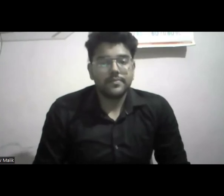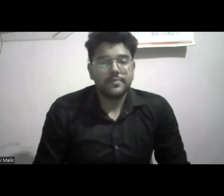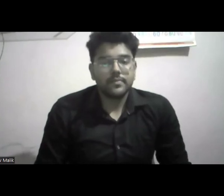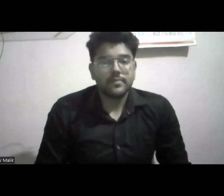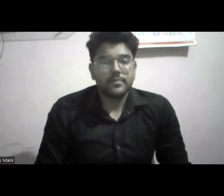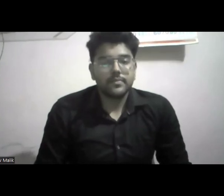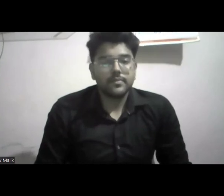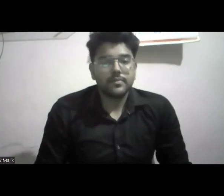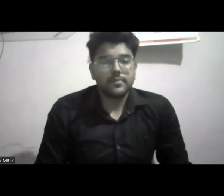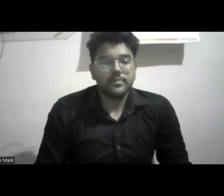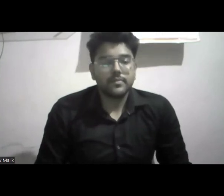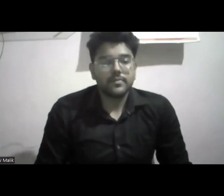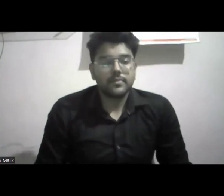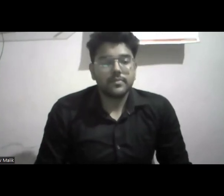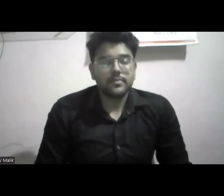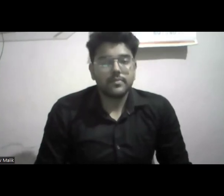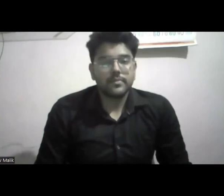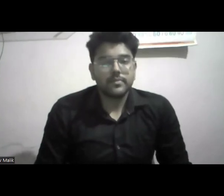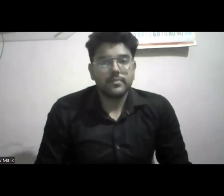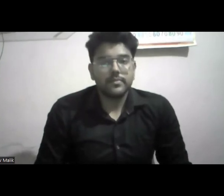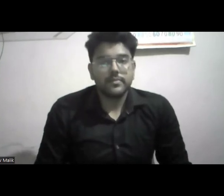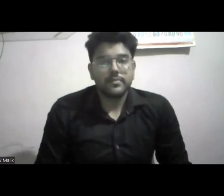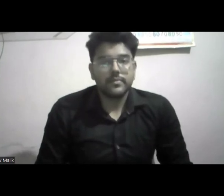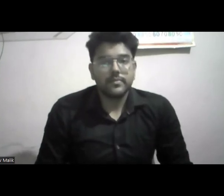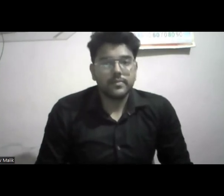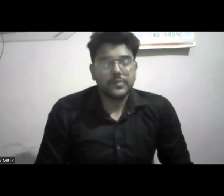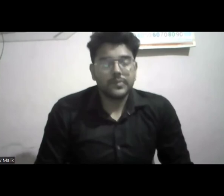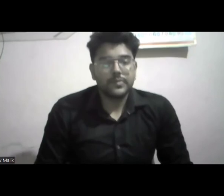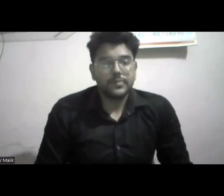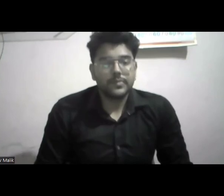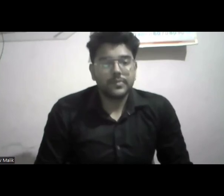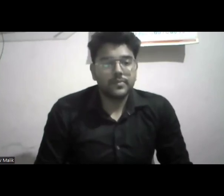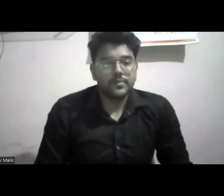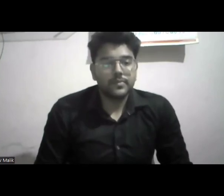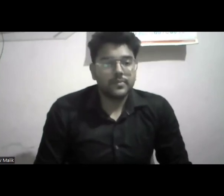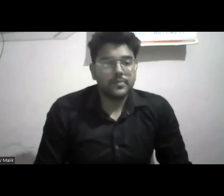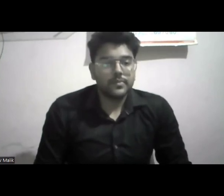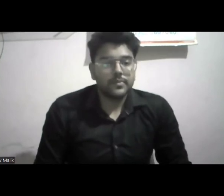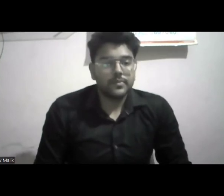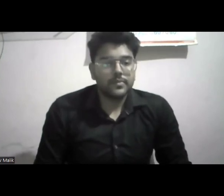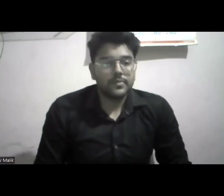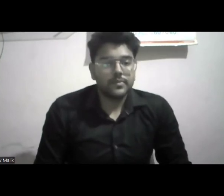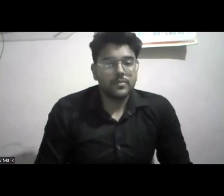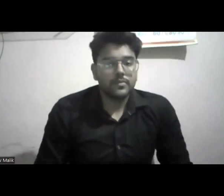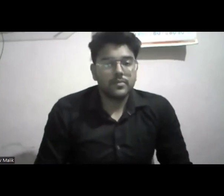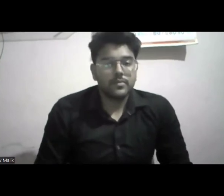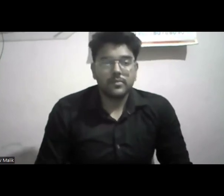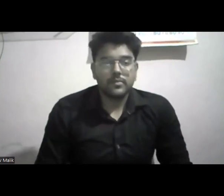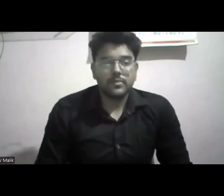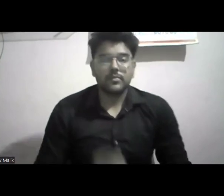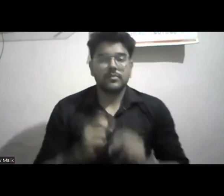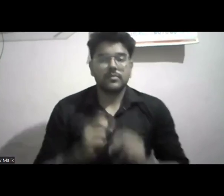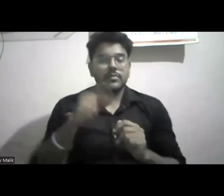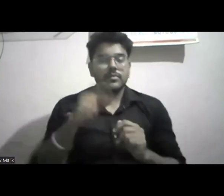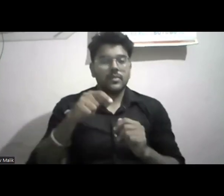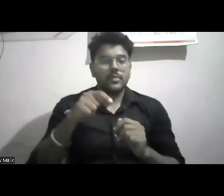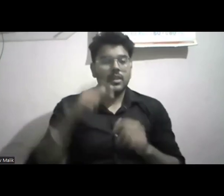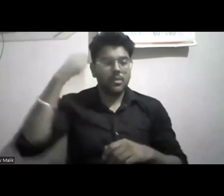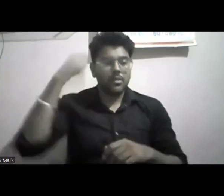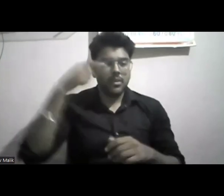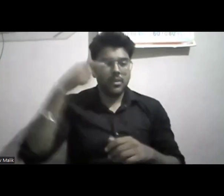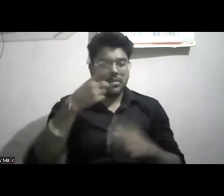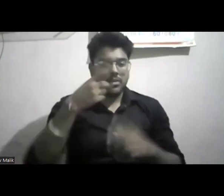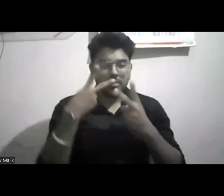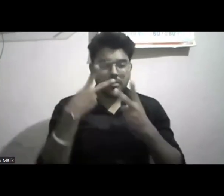Yeah. So So the scene that you saw here, again,